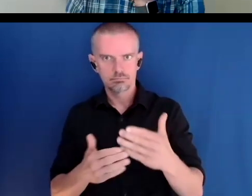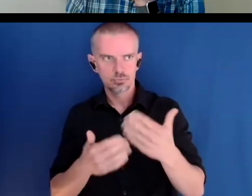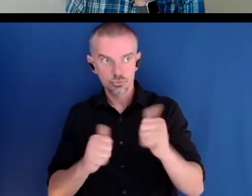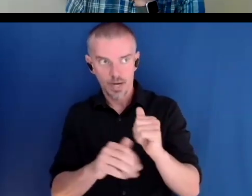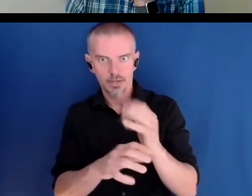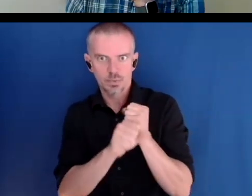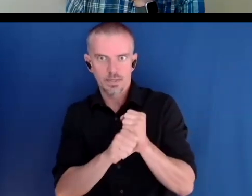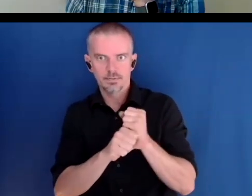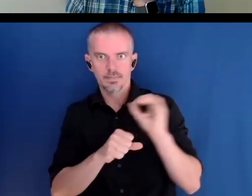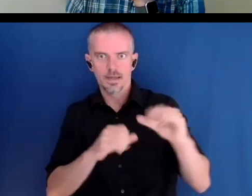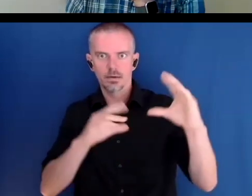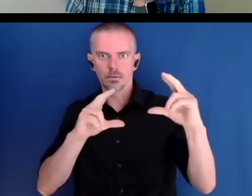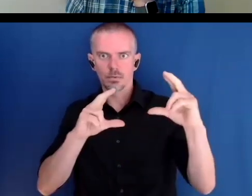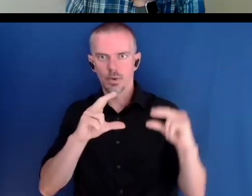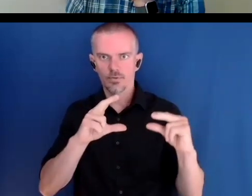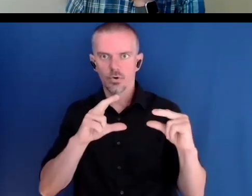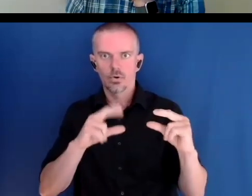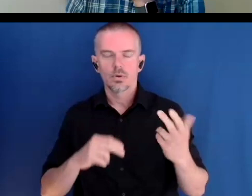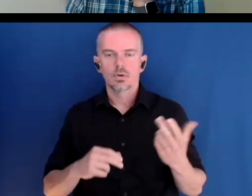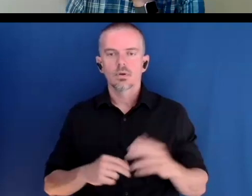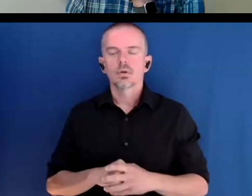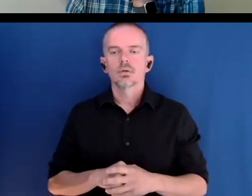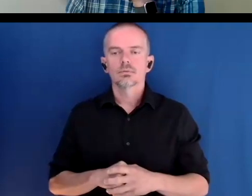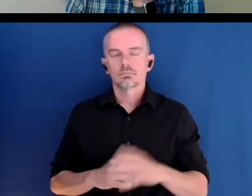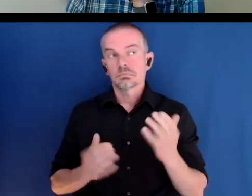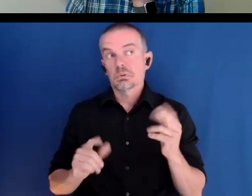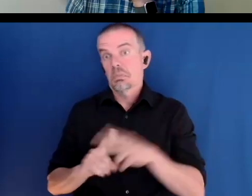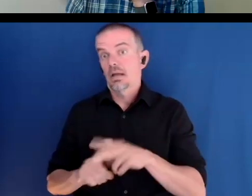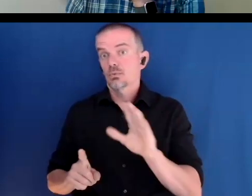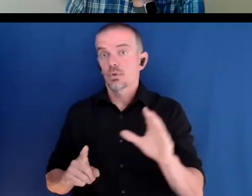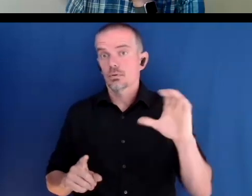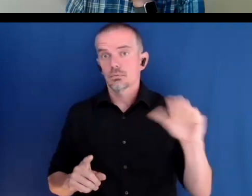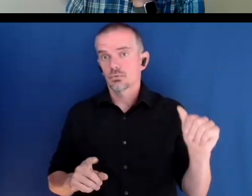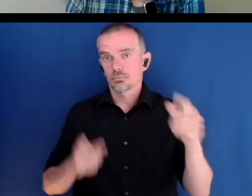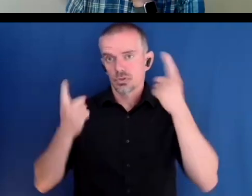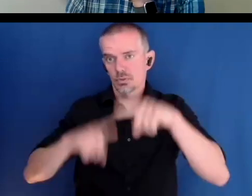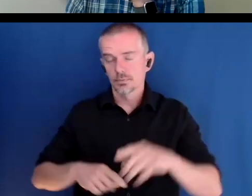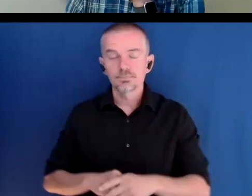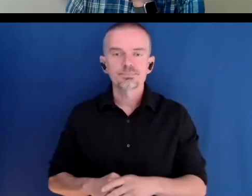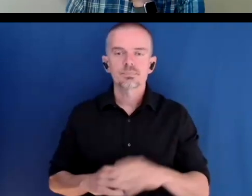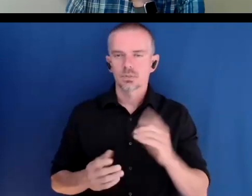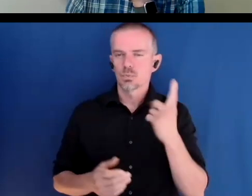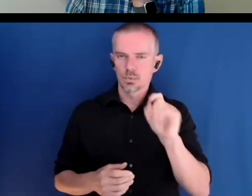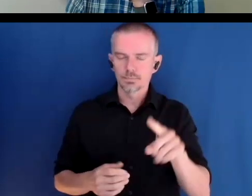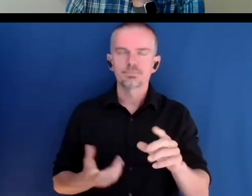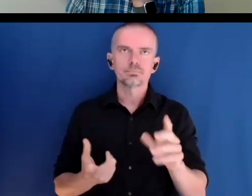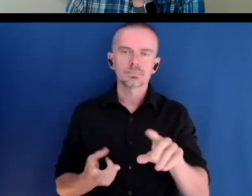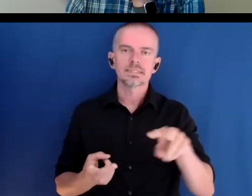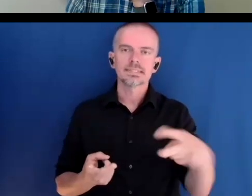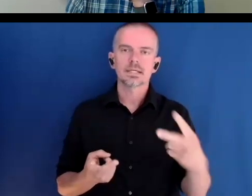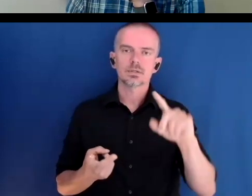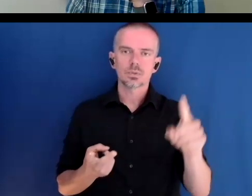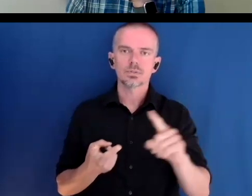seeing if that applies to their agreements. So that's one question. The other question is, what are ways that